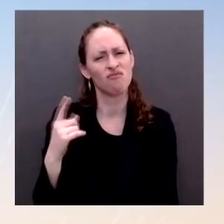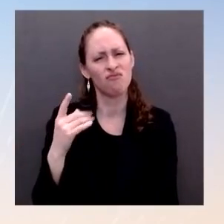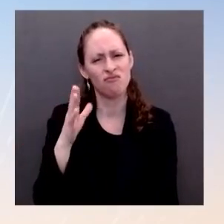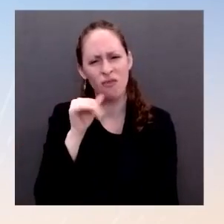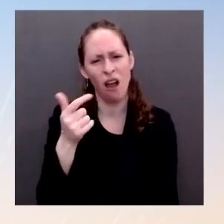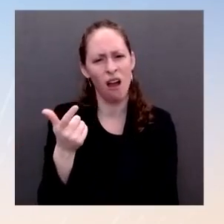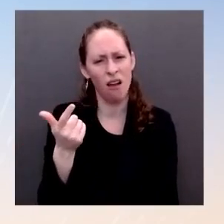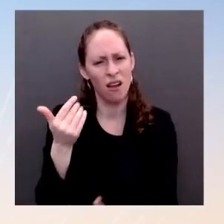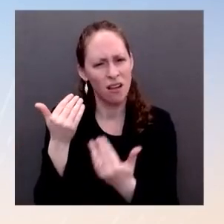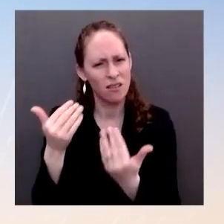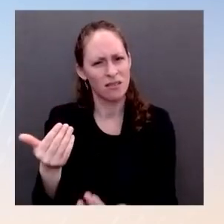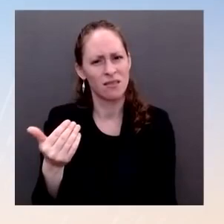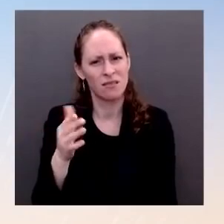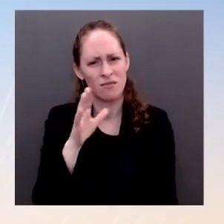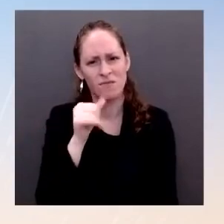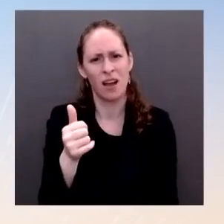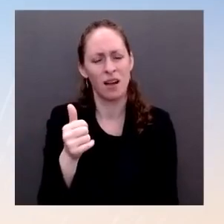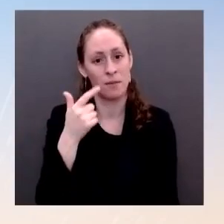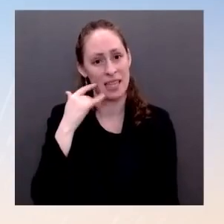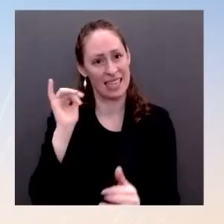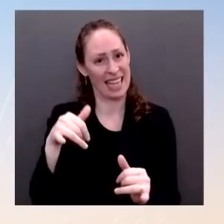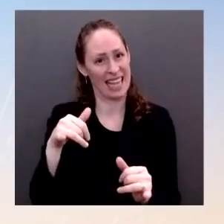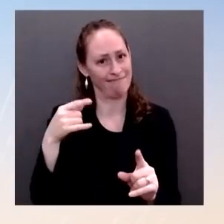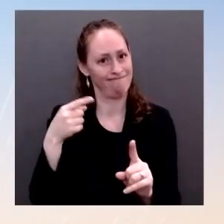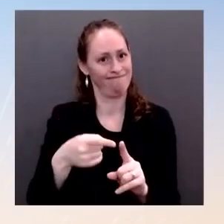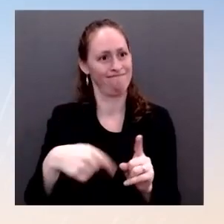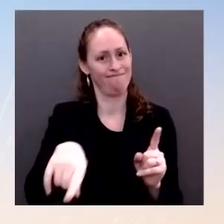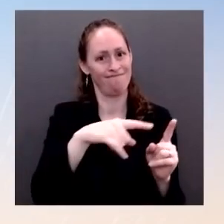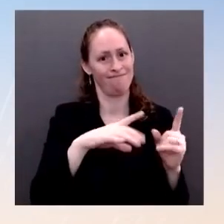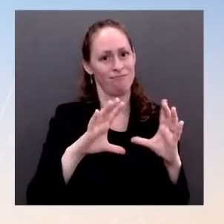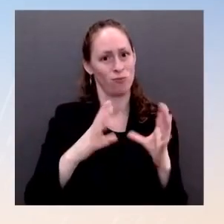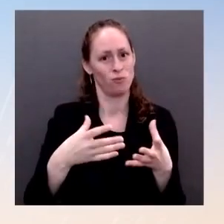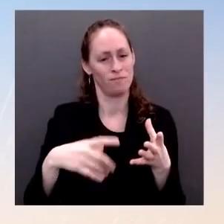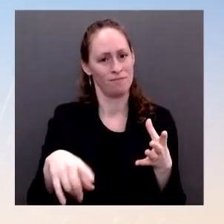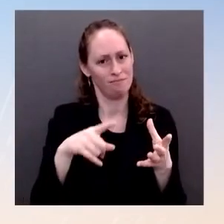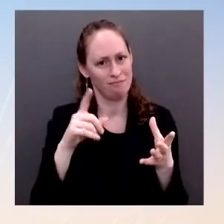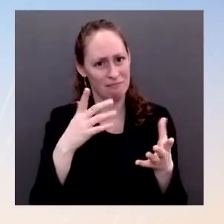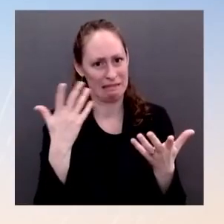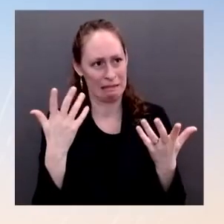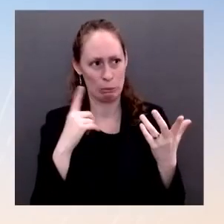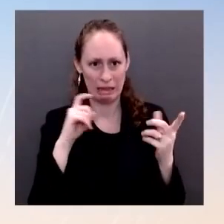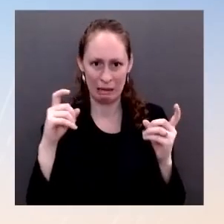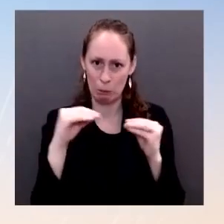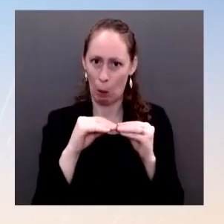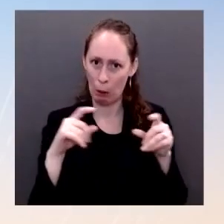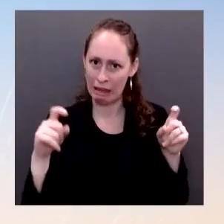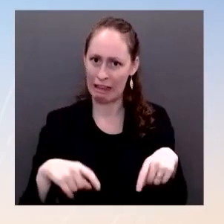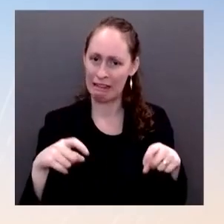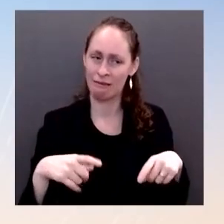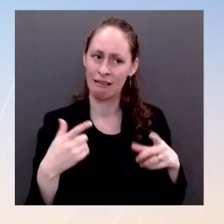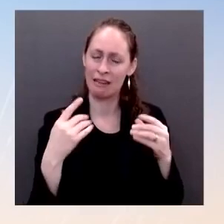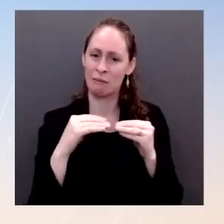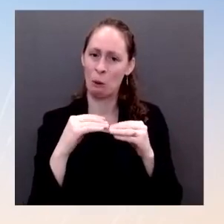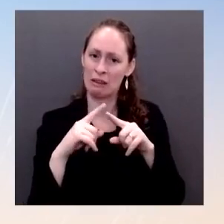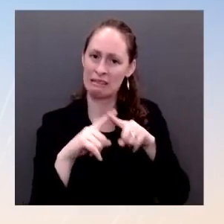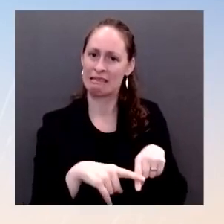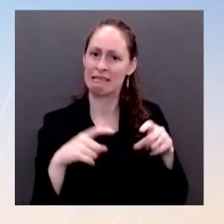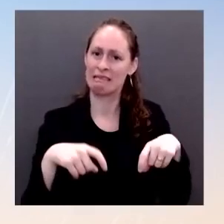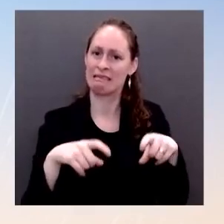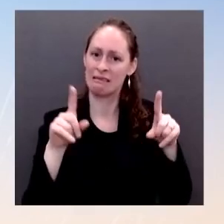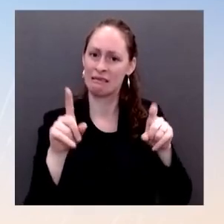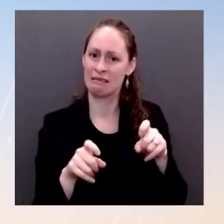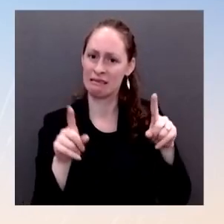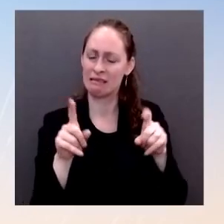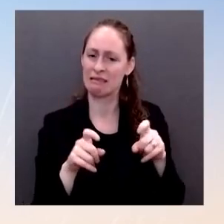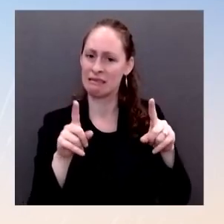you would most want to sort of be vigilantly testing before going to gatherings, as they're elder and therefore most at risk for